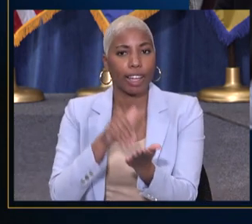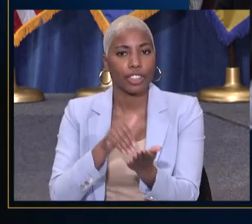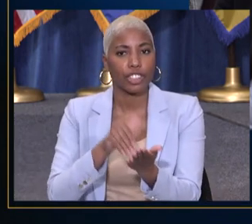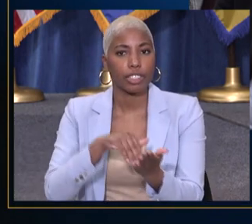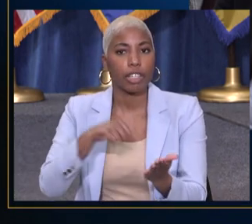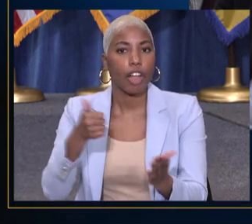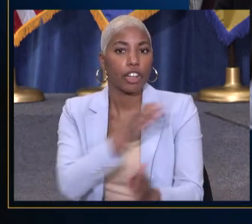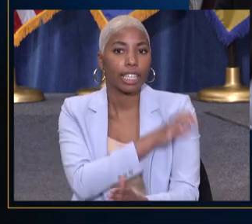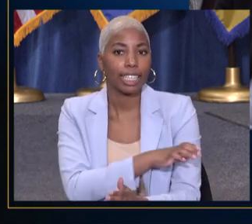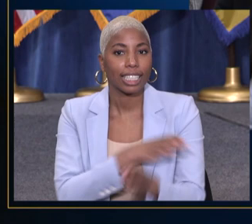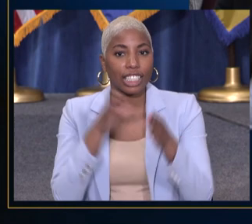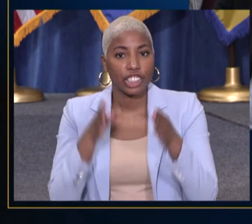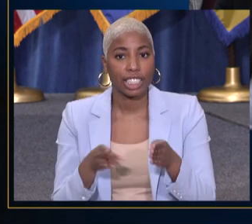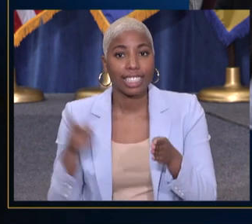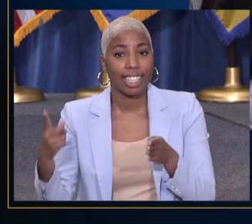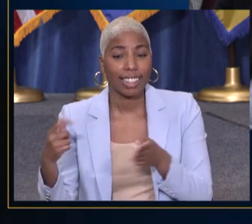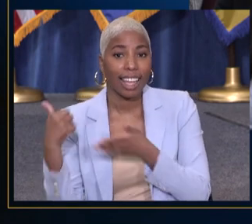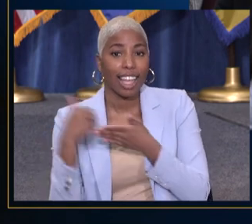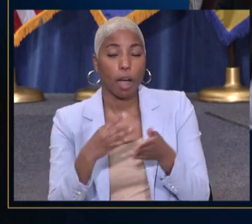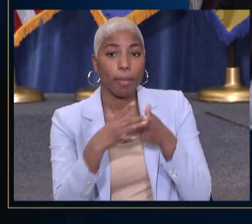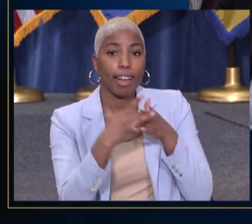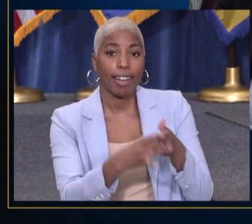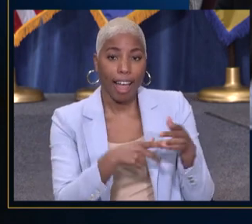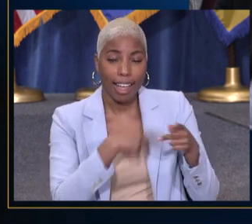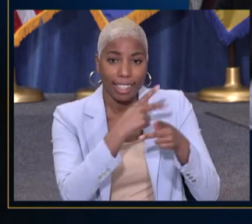other clinicians who help guide care